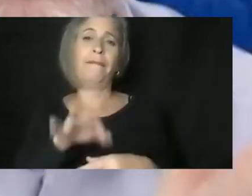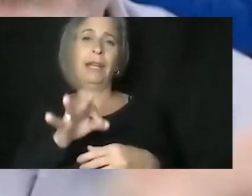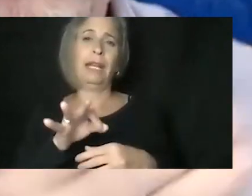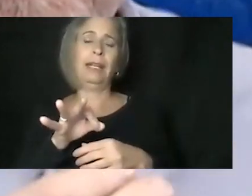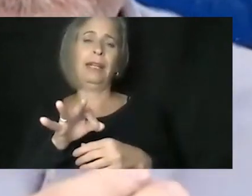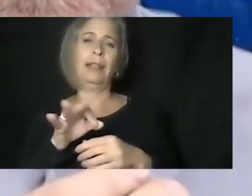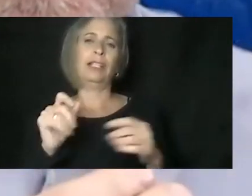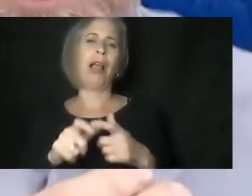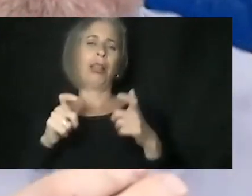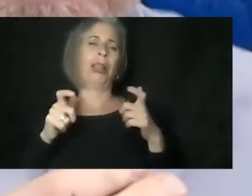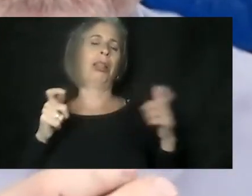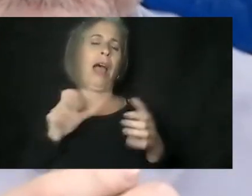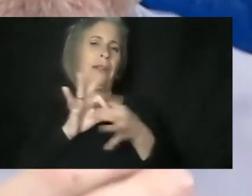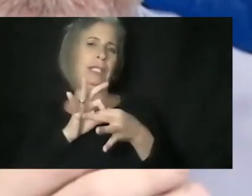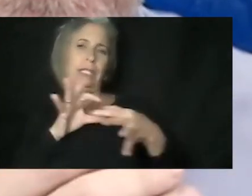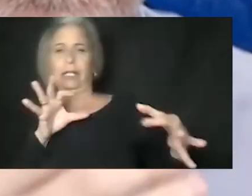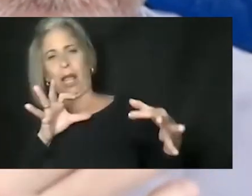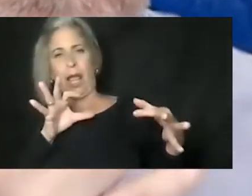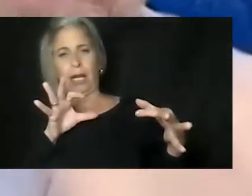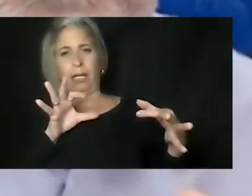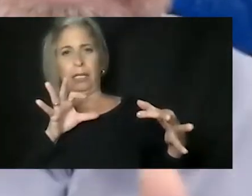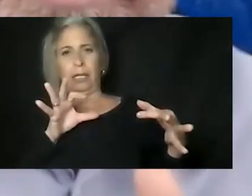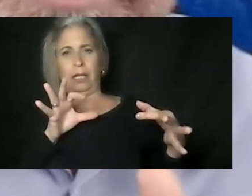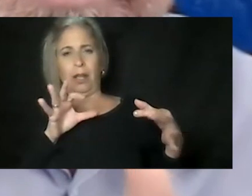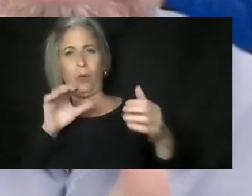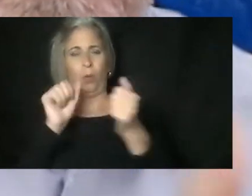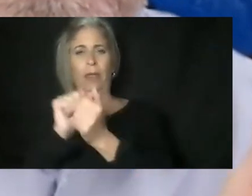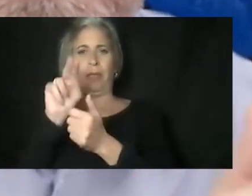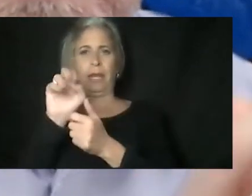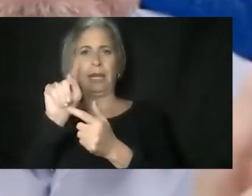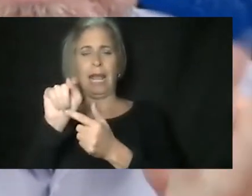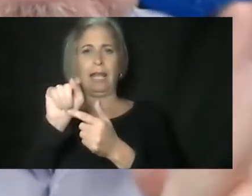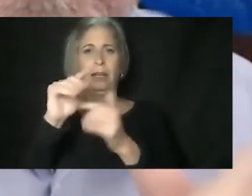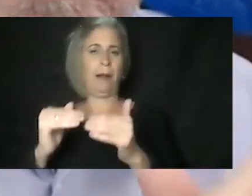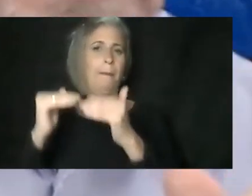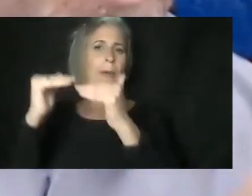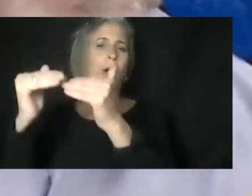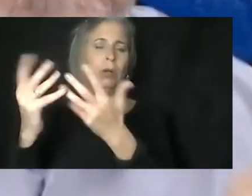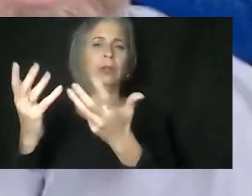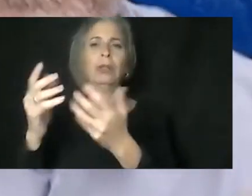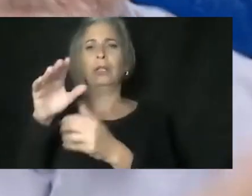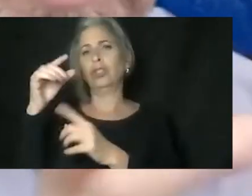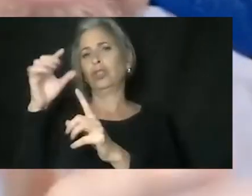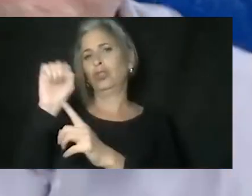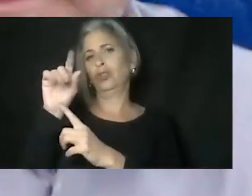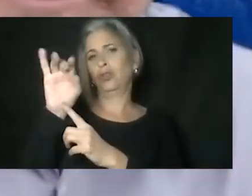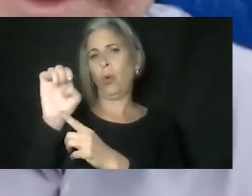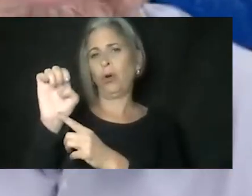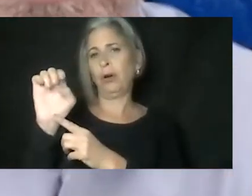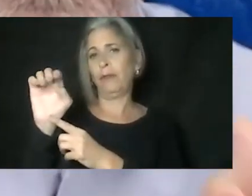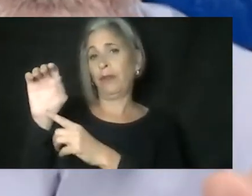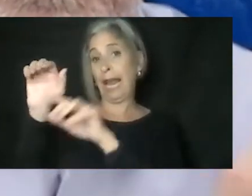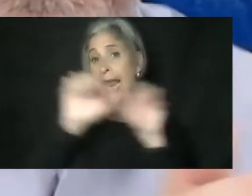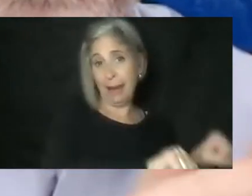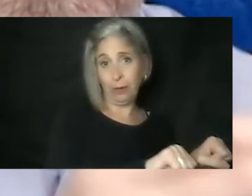an enormous disconnect between net promoter scores between abled and disabled